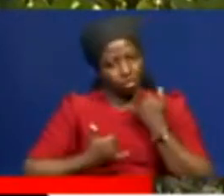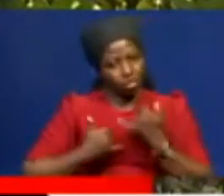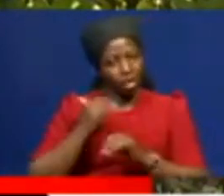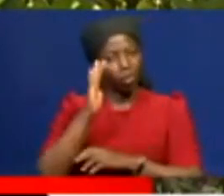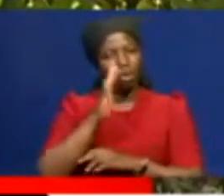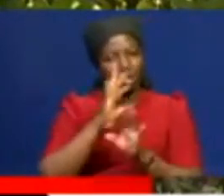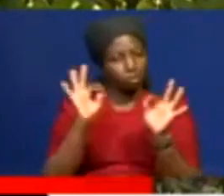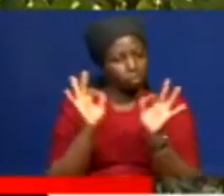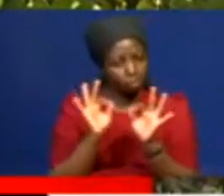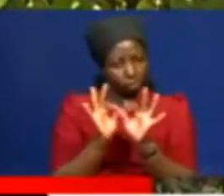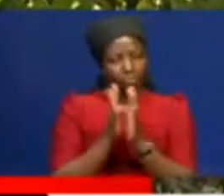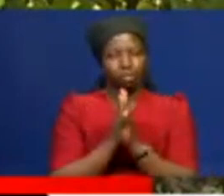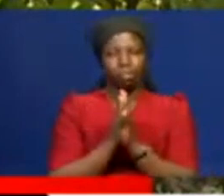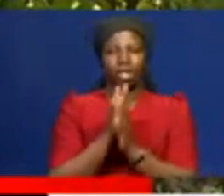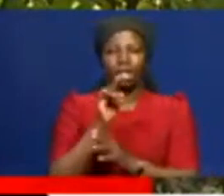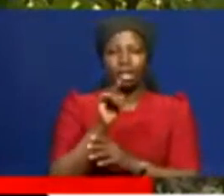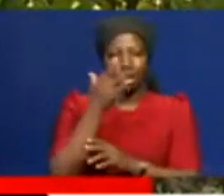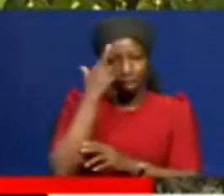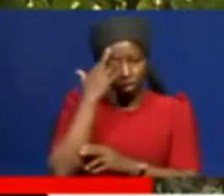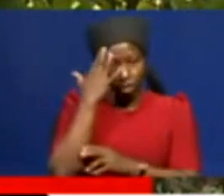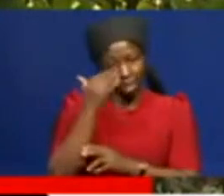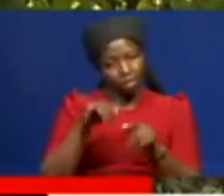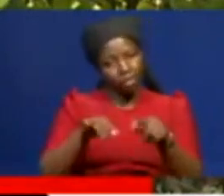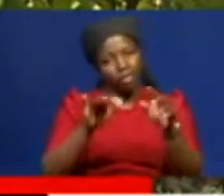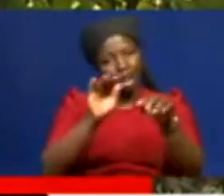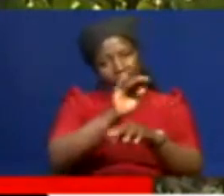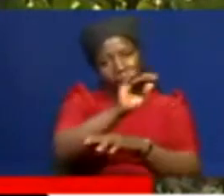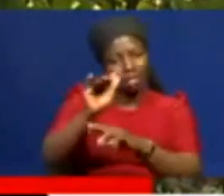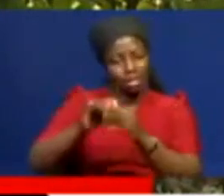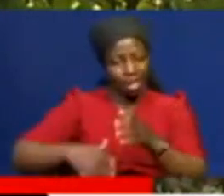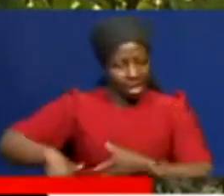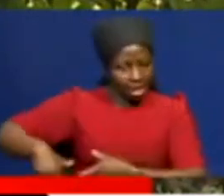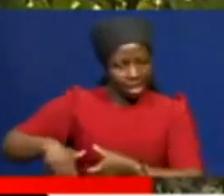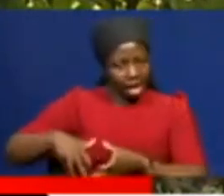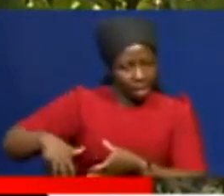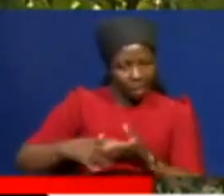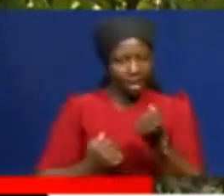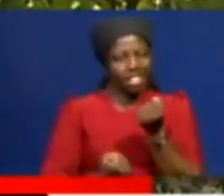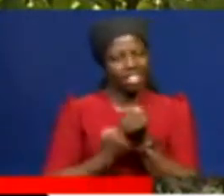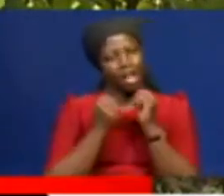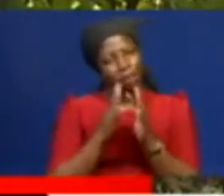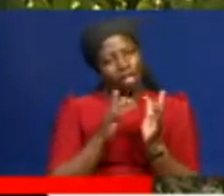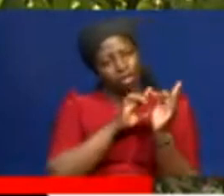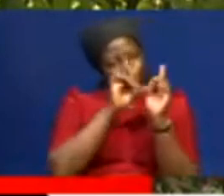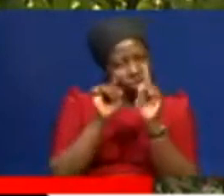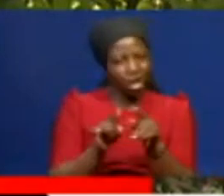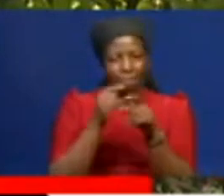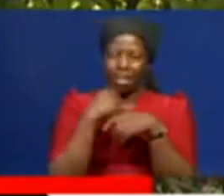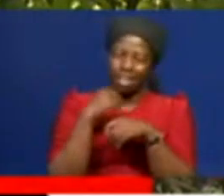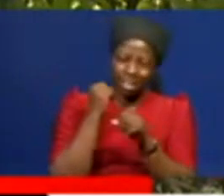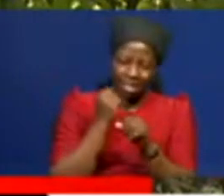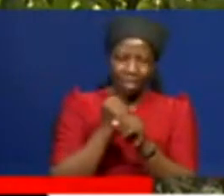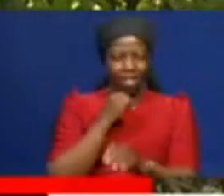spectacle to behold, and that is the reason they are calling upon the rugby fans to show up and make the most out